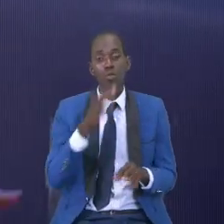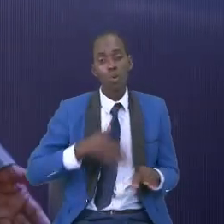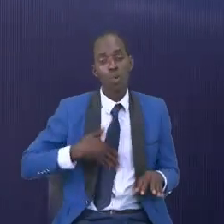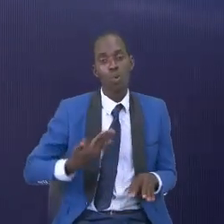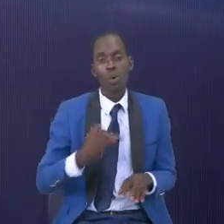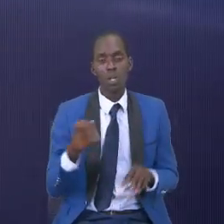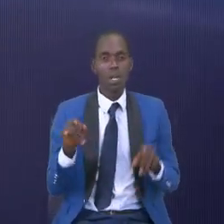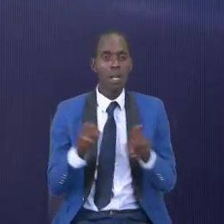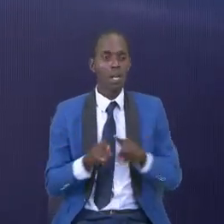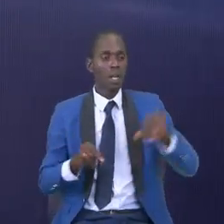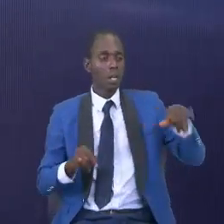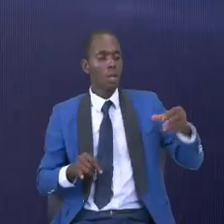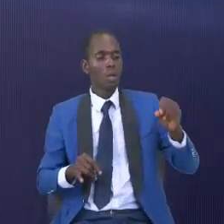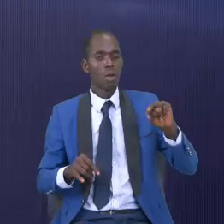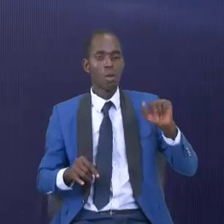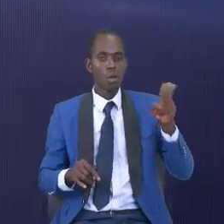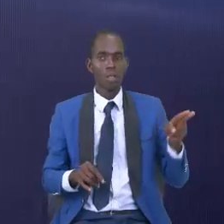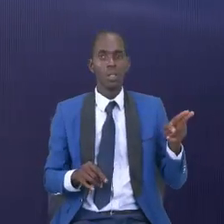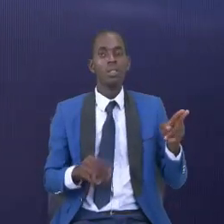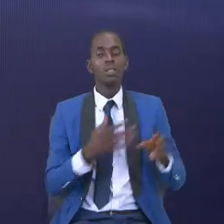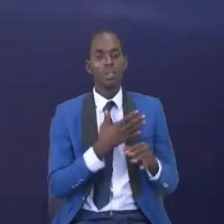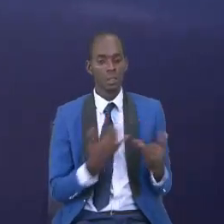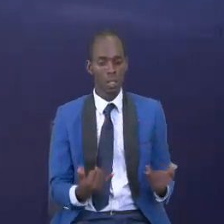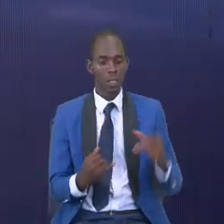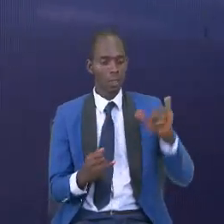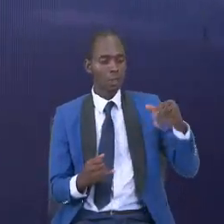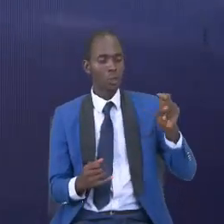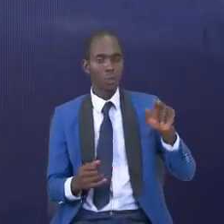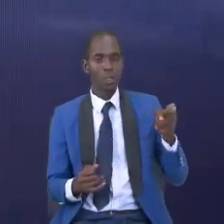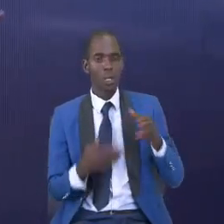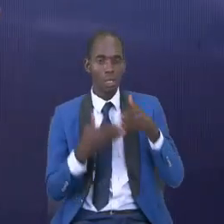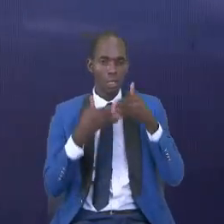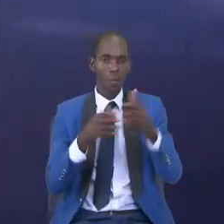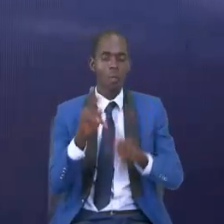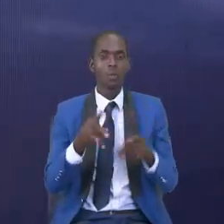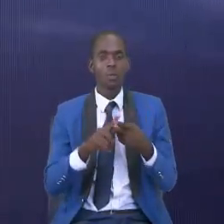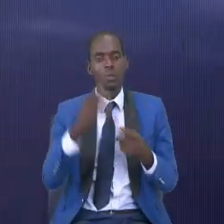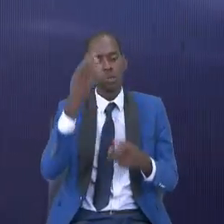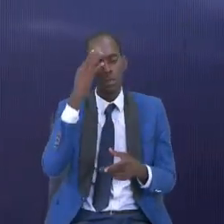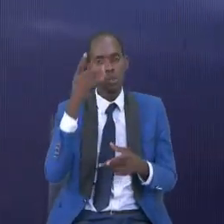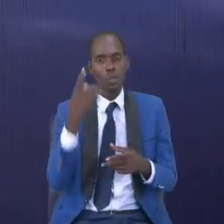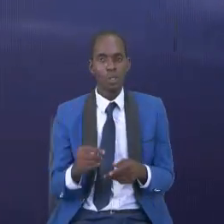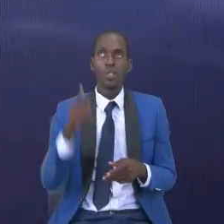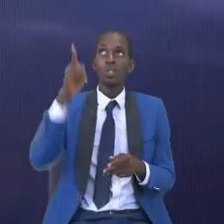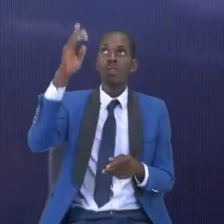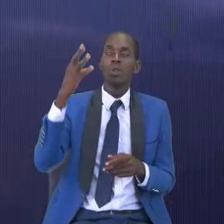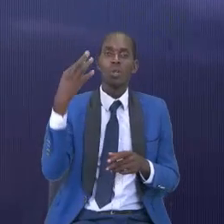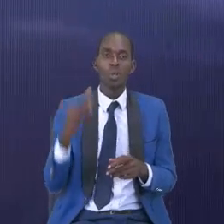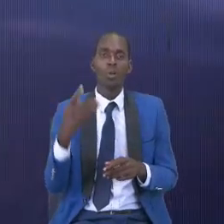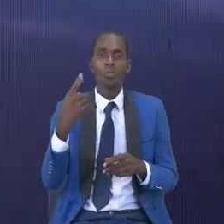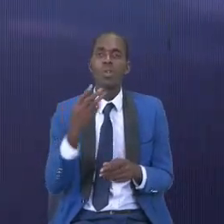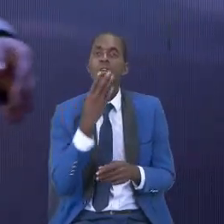the God of heaven. He made them to know the God who is Lord over land and sea. But that was